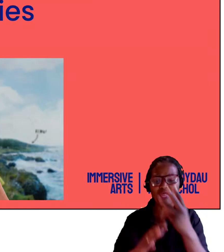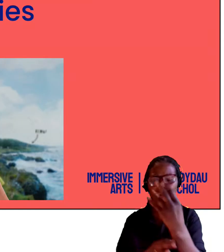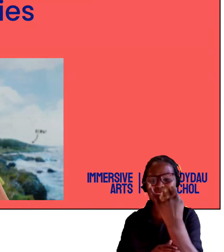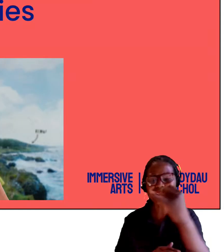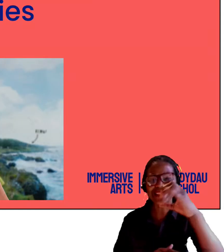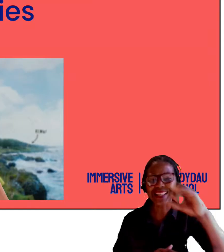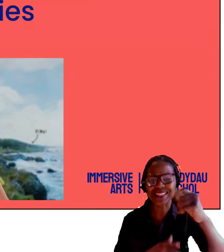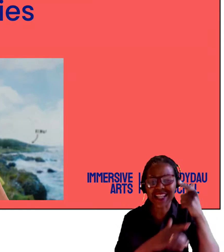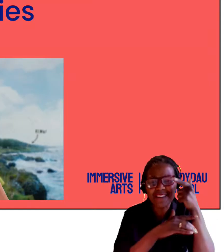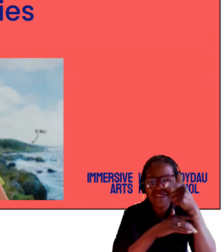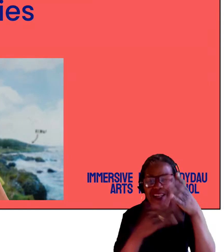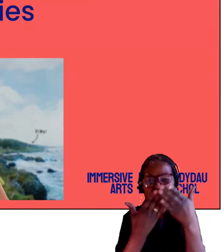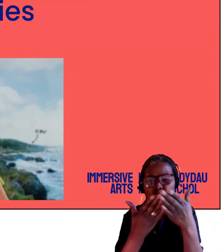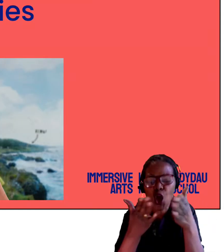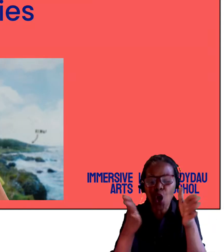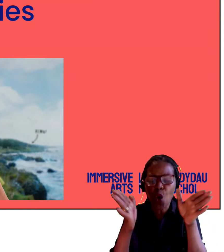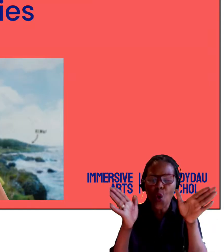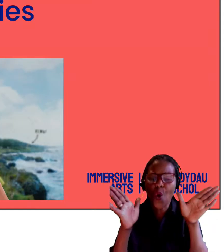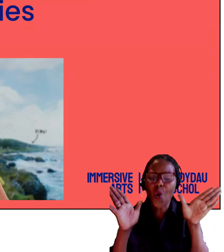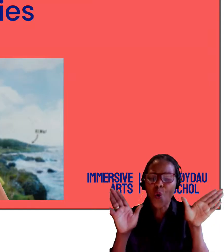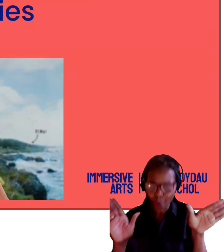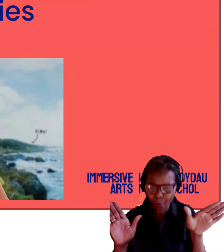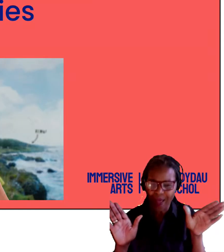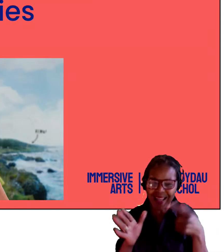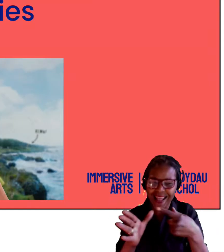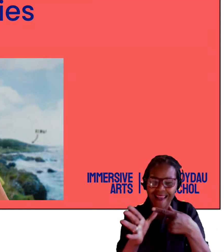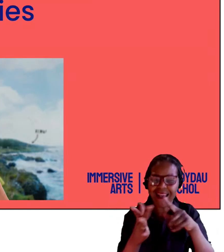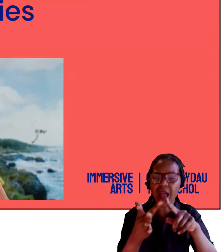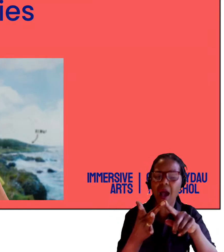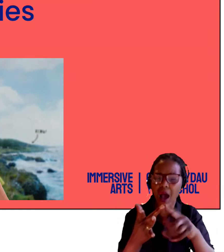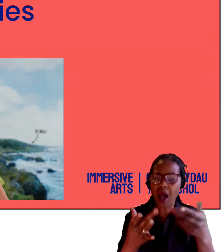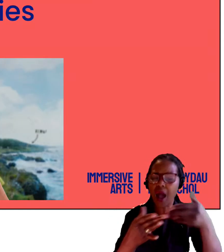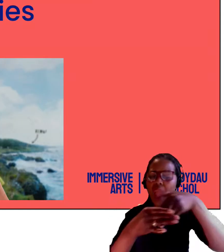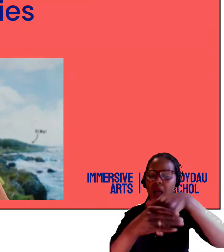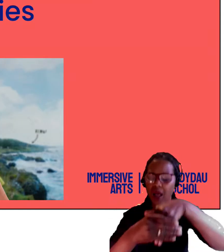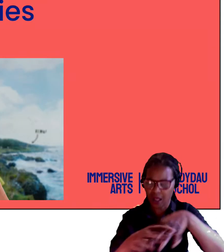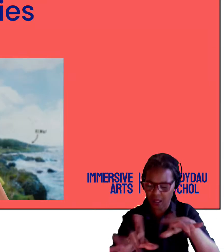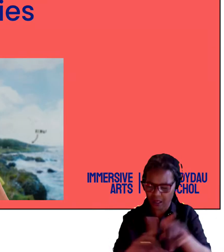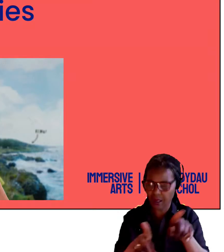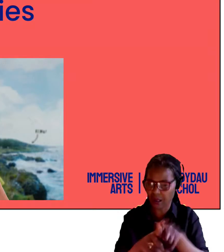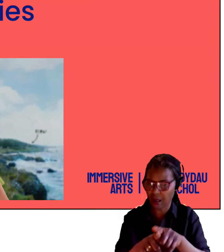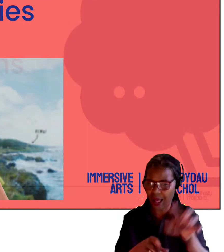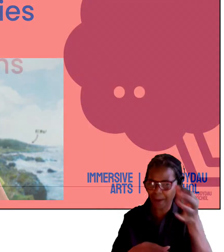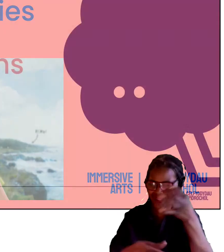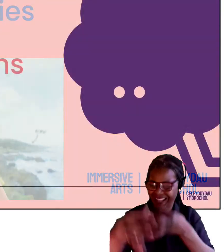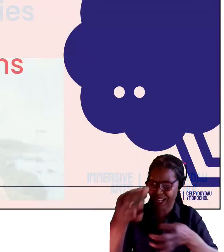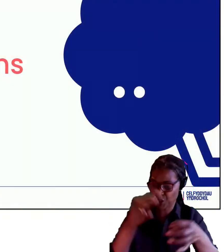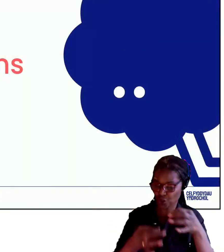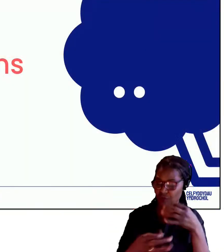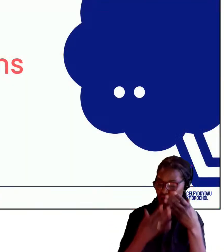virtual reality had a big presence within that first round of applications.